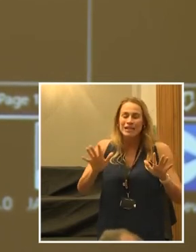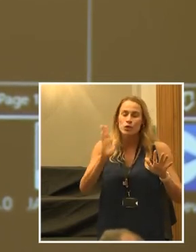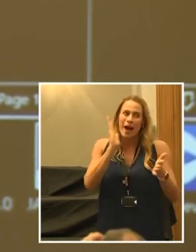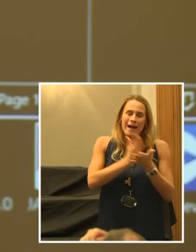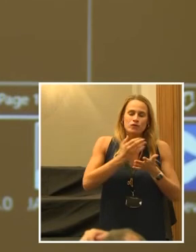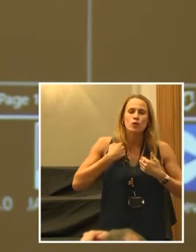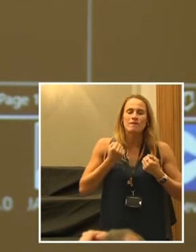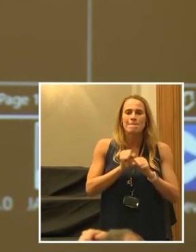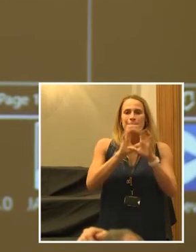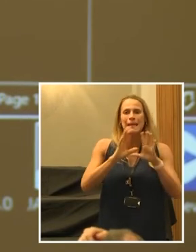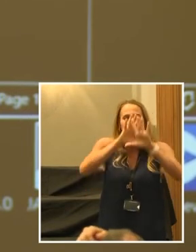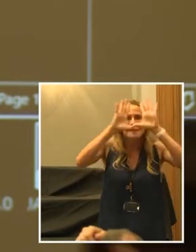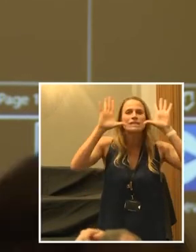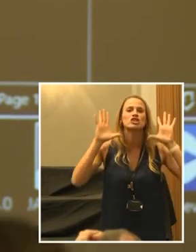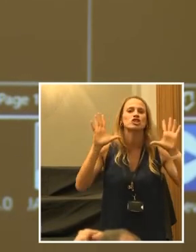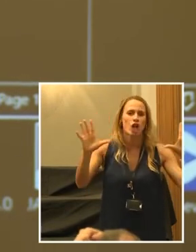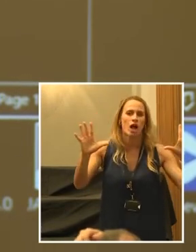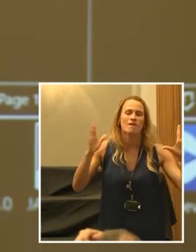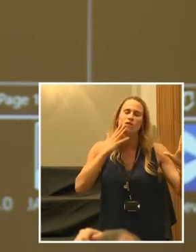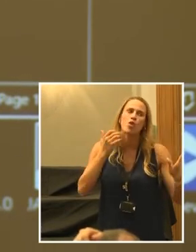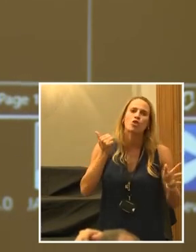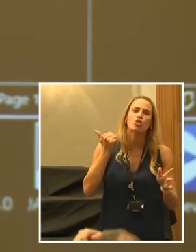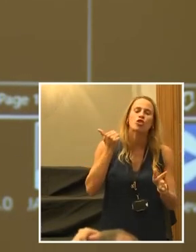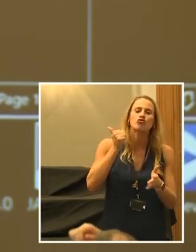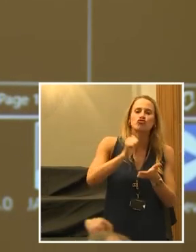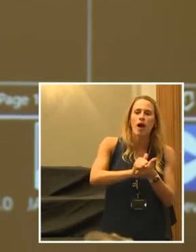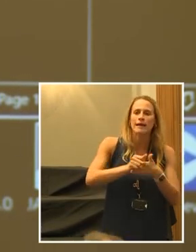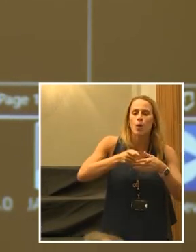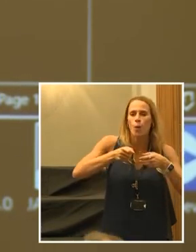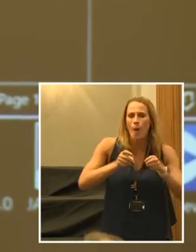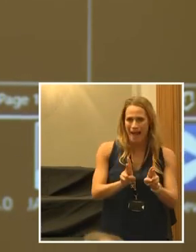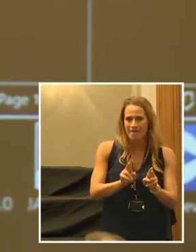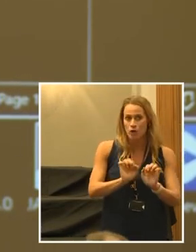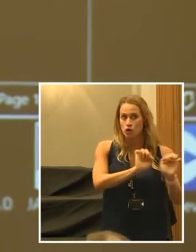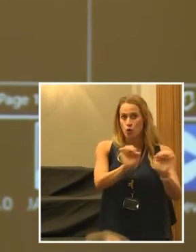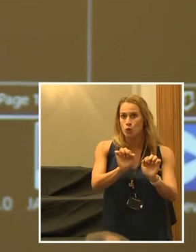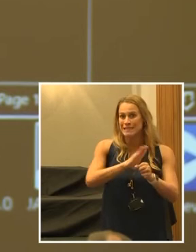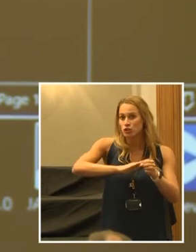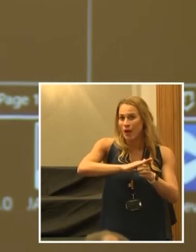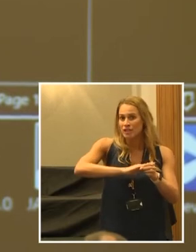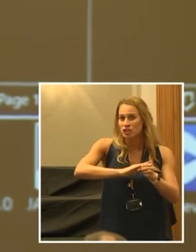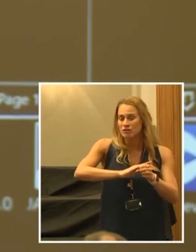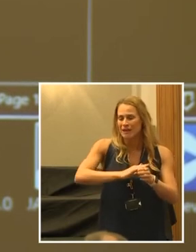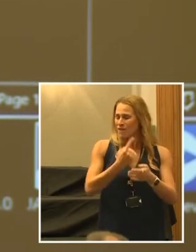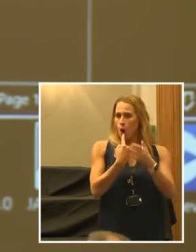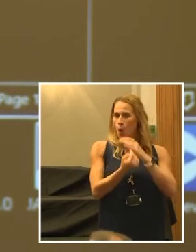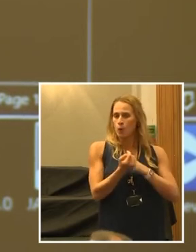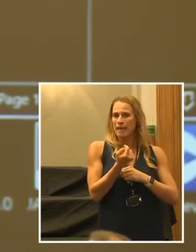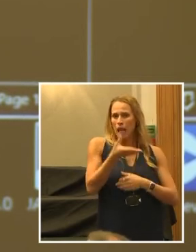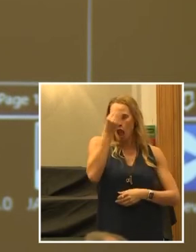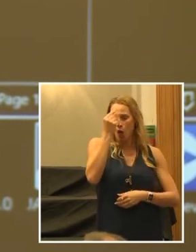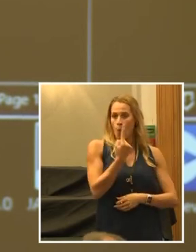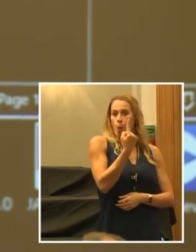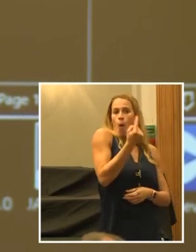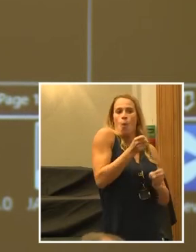picture understanding of what's the right tool for the situation you're in. Because if you only learn that one route,